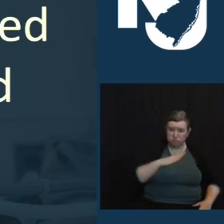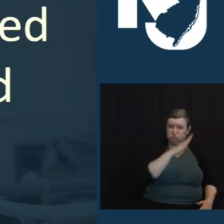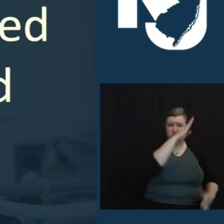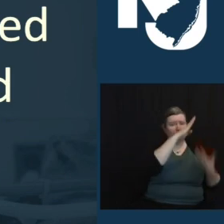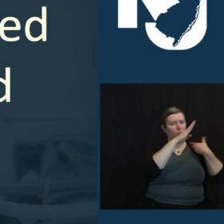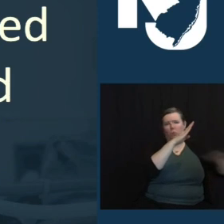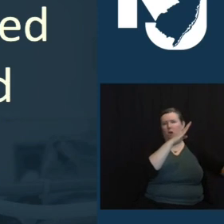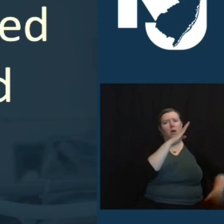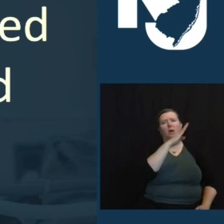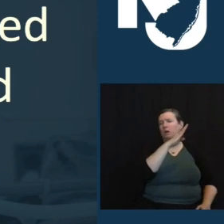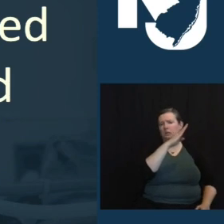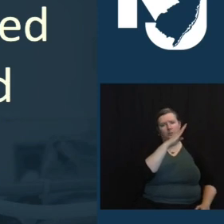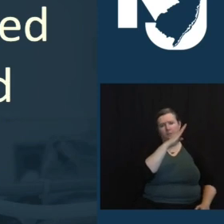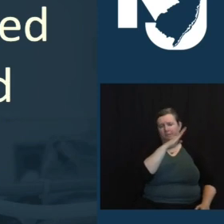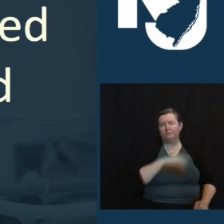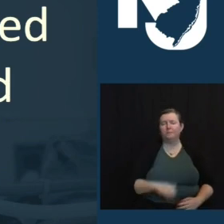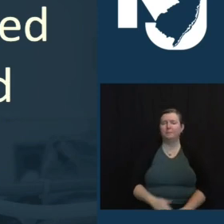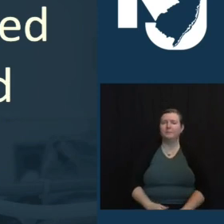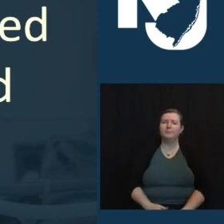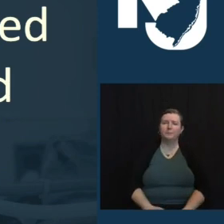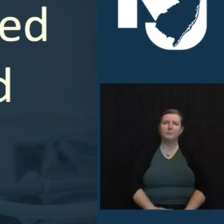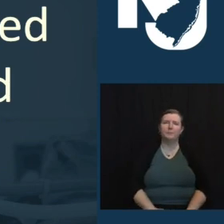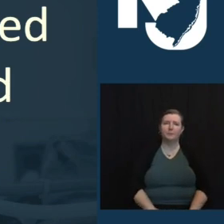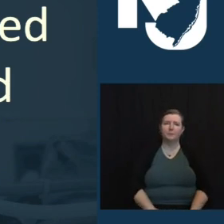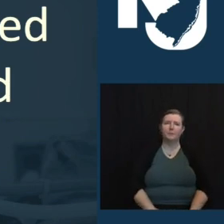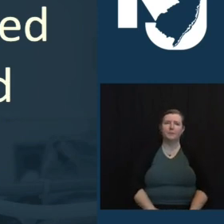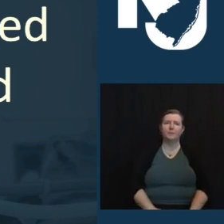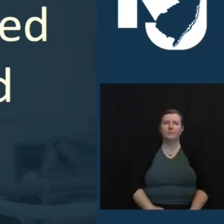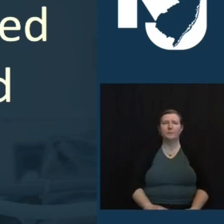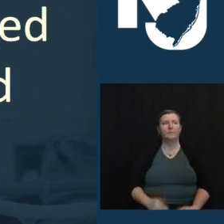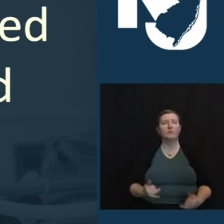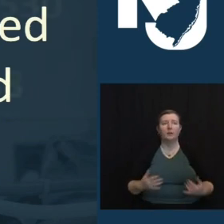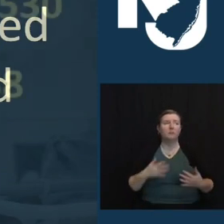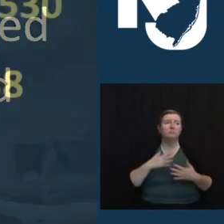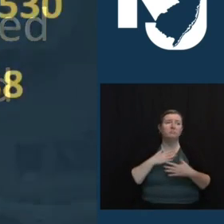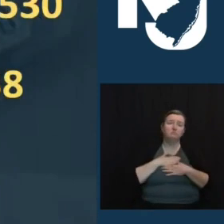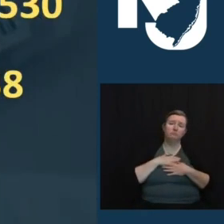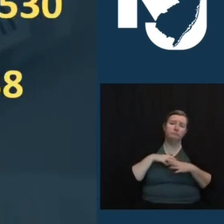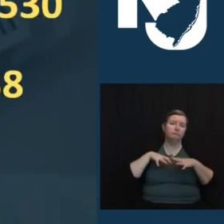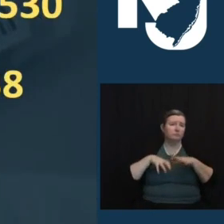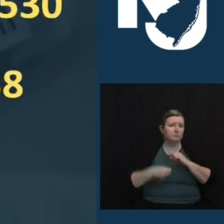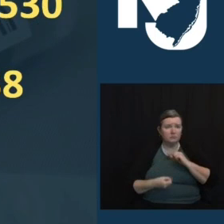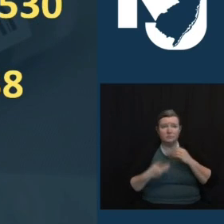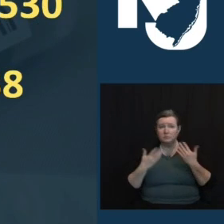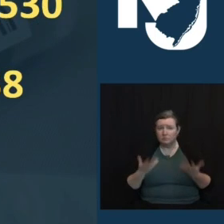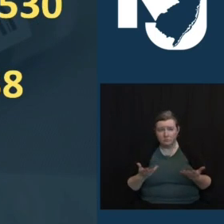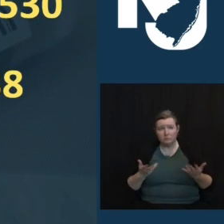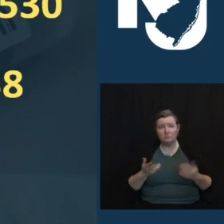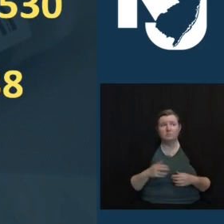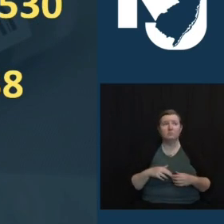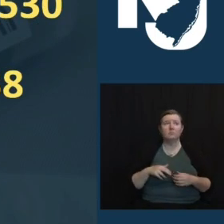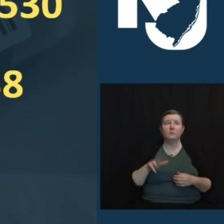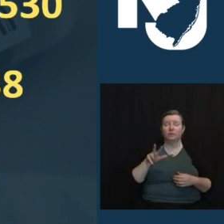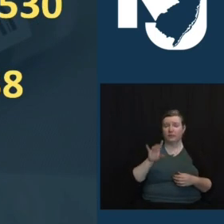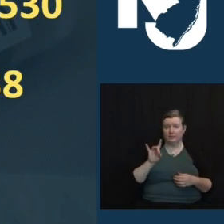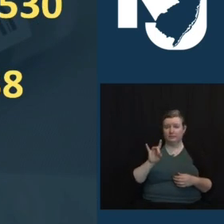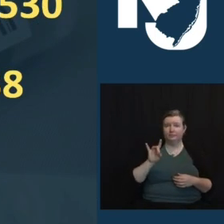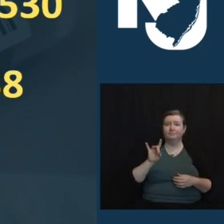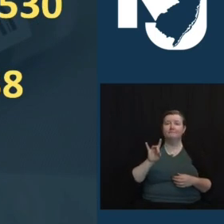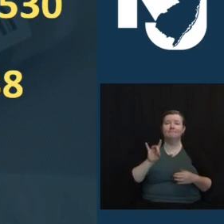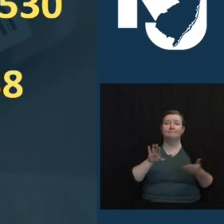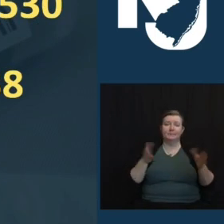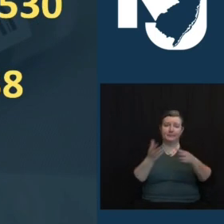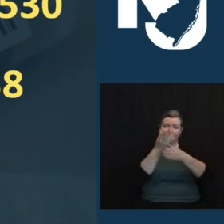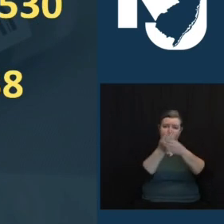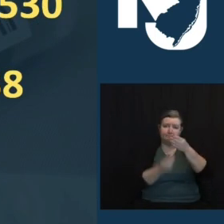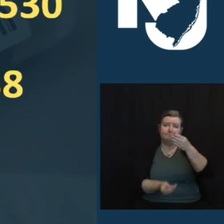that range. Today, with the heaviest of hearts, we are confirming another 38 confirmed COVID-related deaths. That